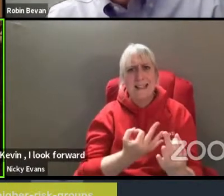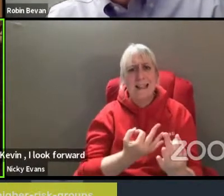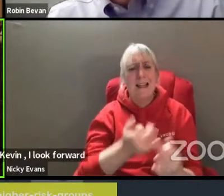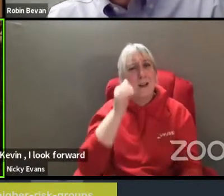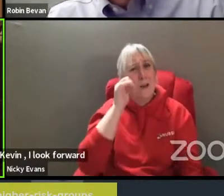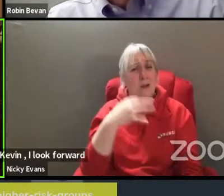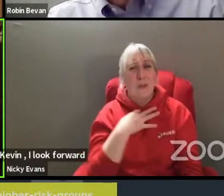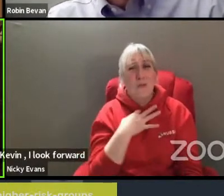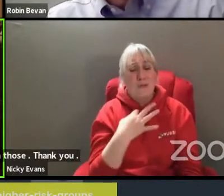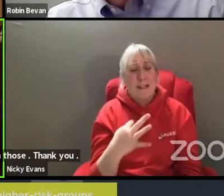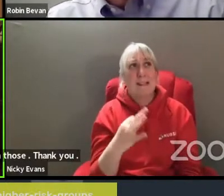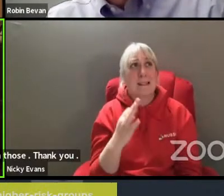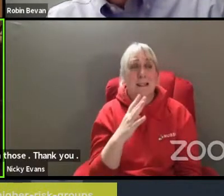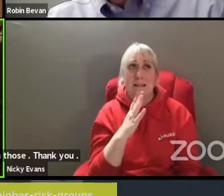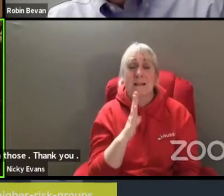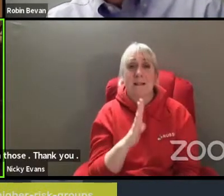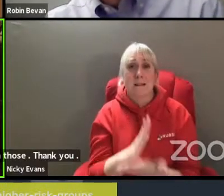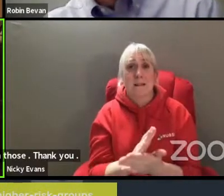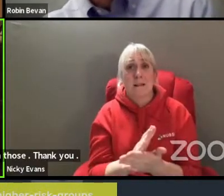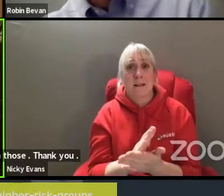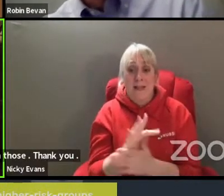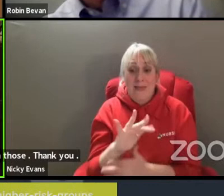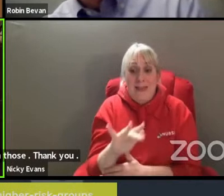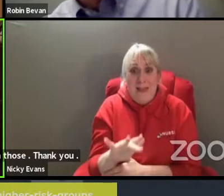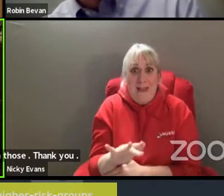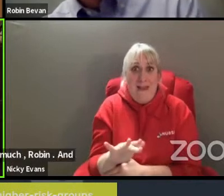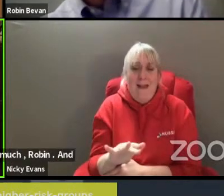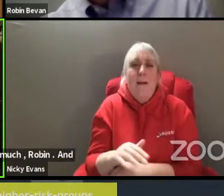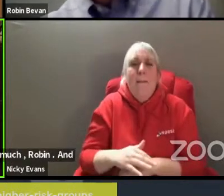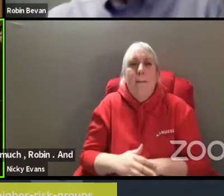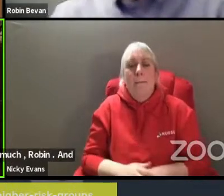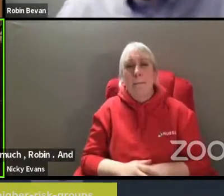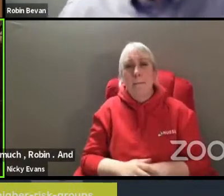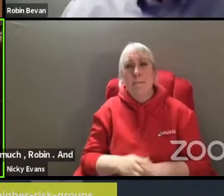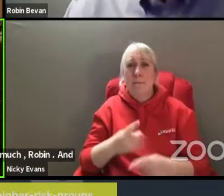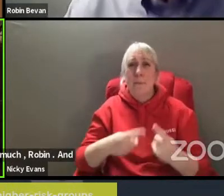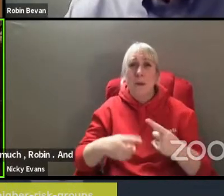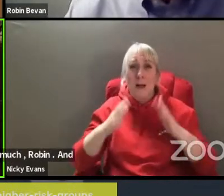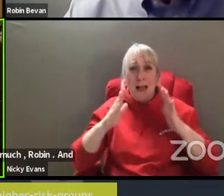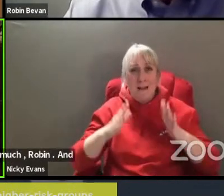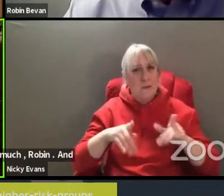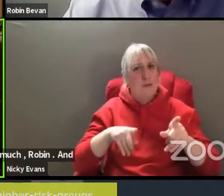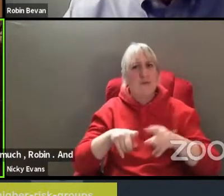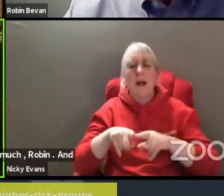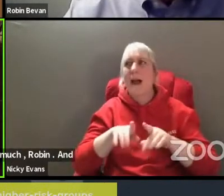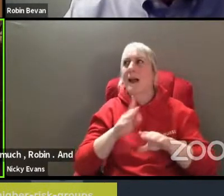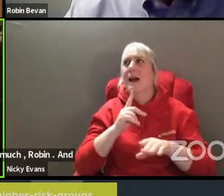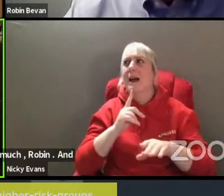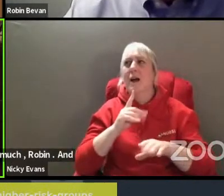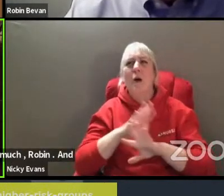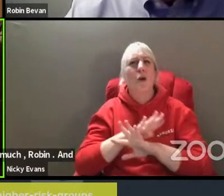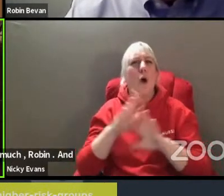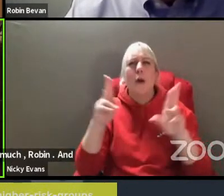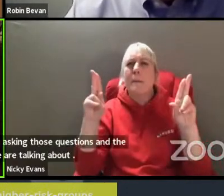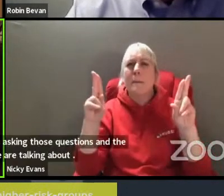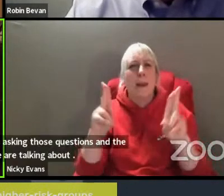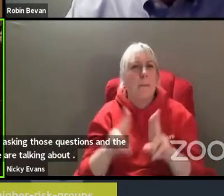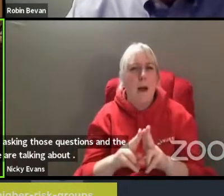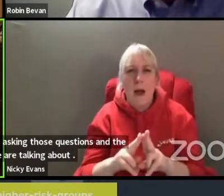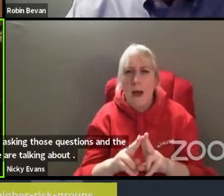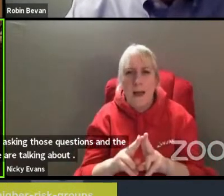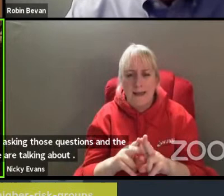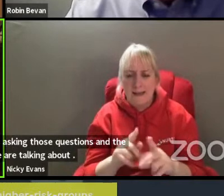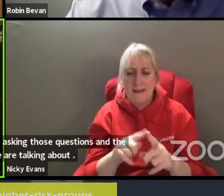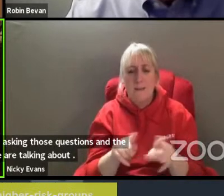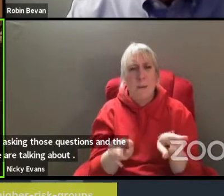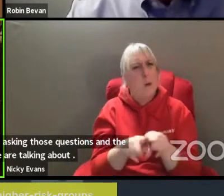they are real. Now, I think we have to try not to minimize, we have to try not to exaggerate as well.